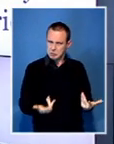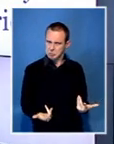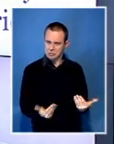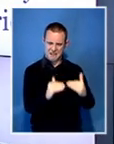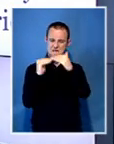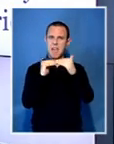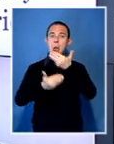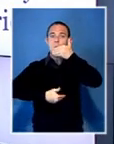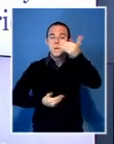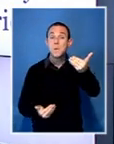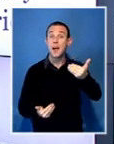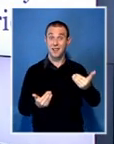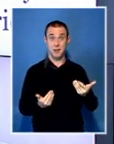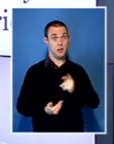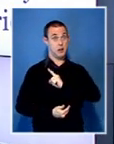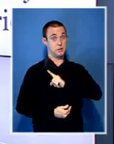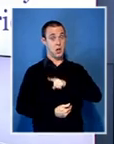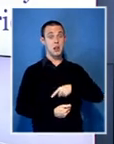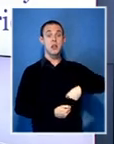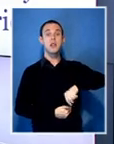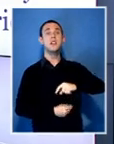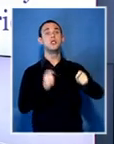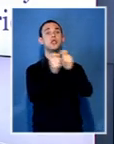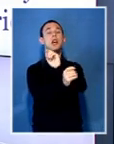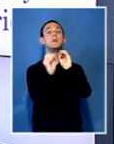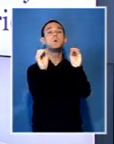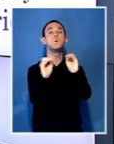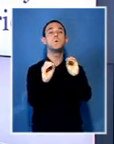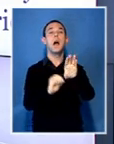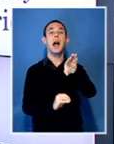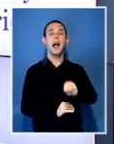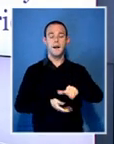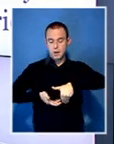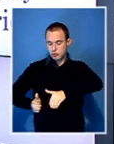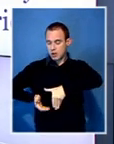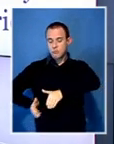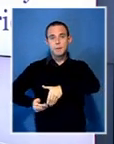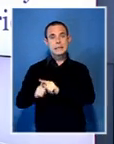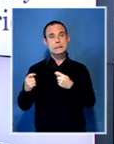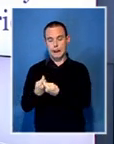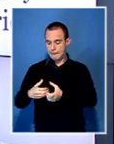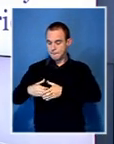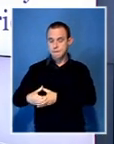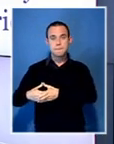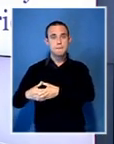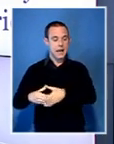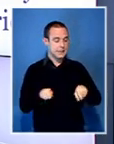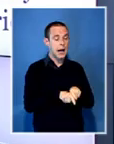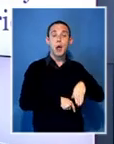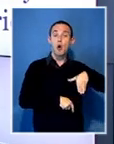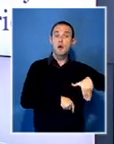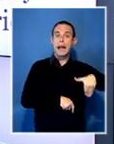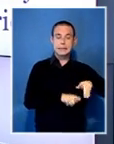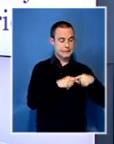is concerned and transformation. Nothing has changed. Look at the weekly rugby squads. for the Super Rugby cricket, just the